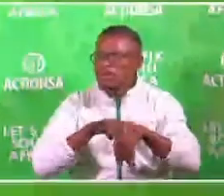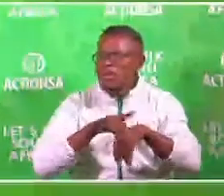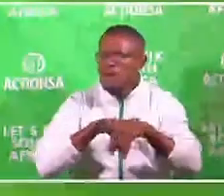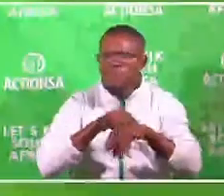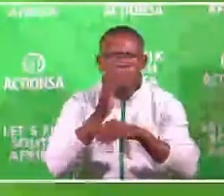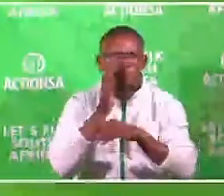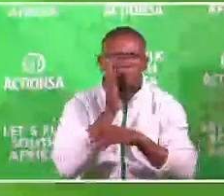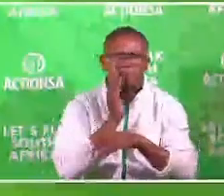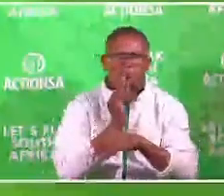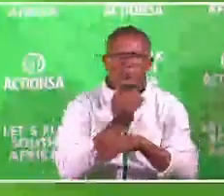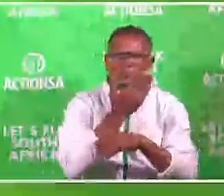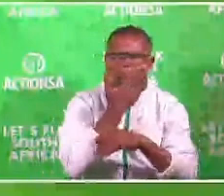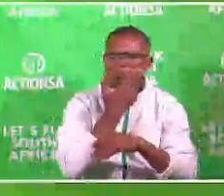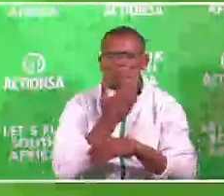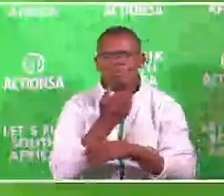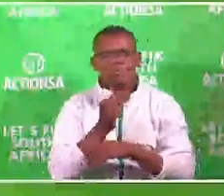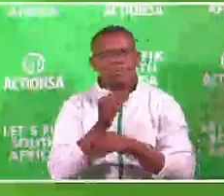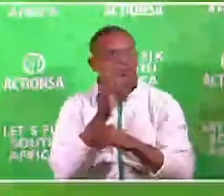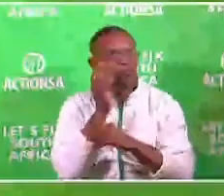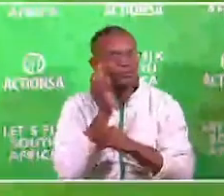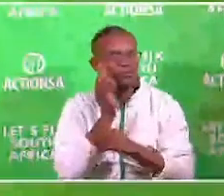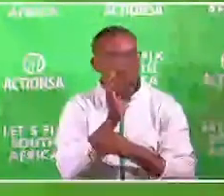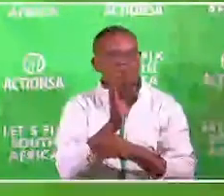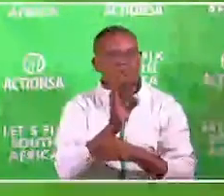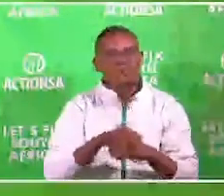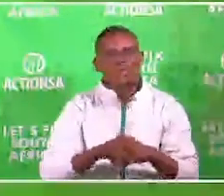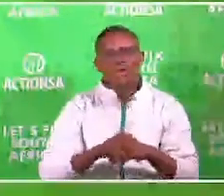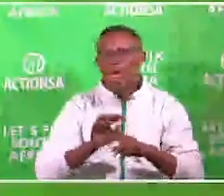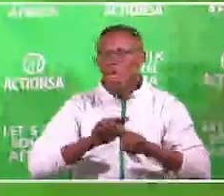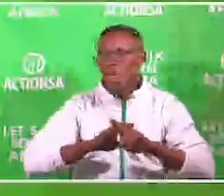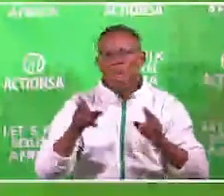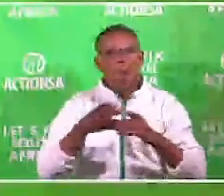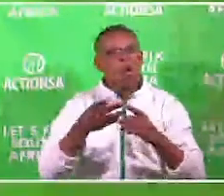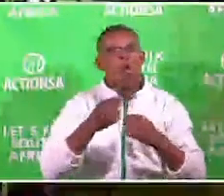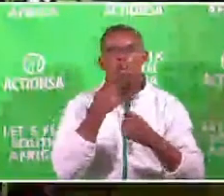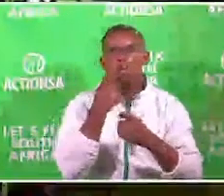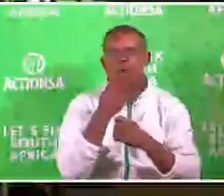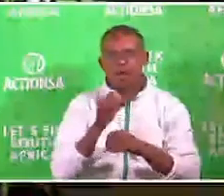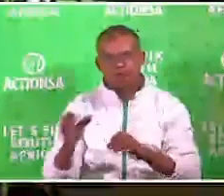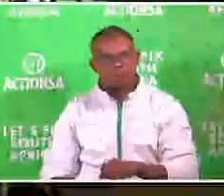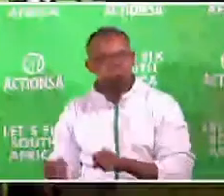friendly, and kind. Not a single chair was thrown.